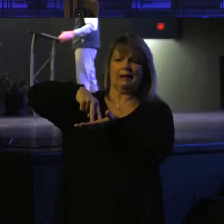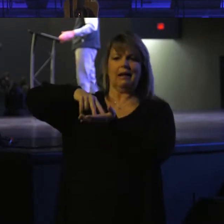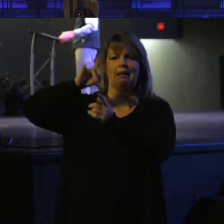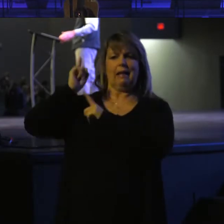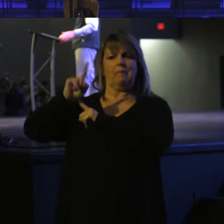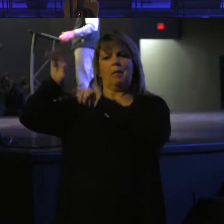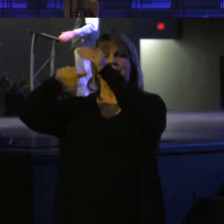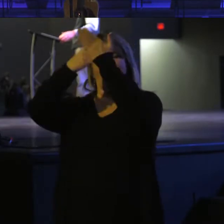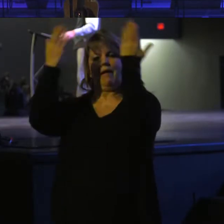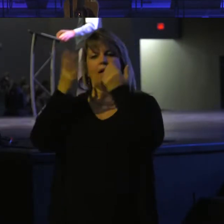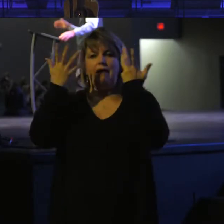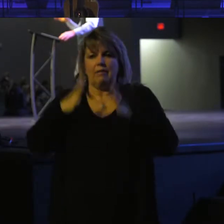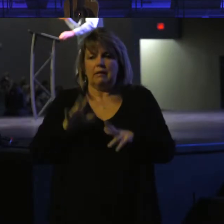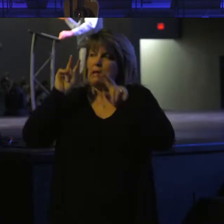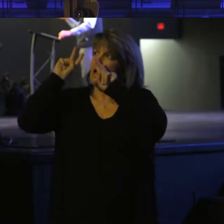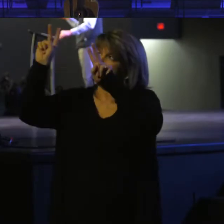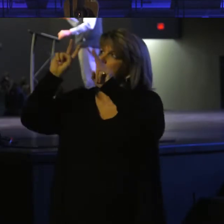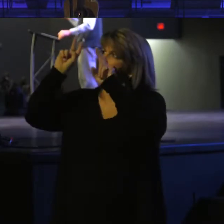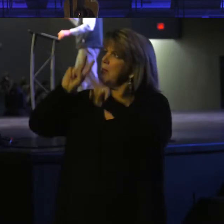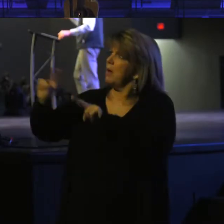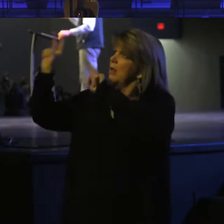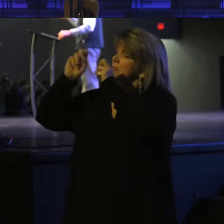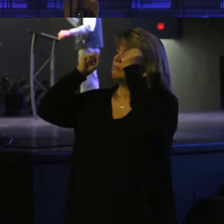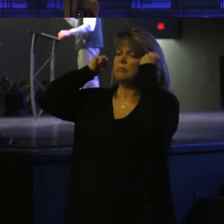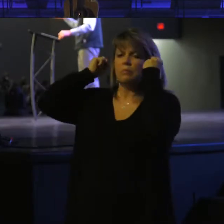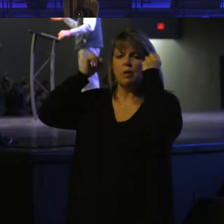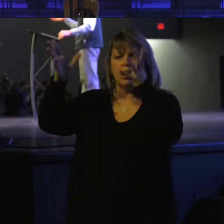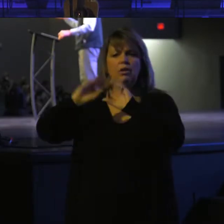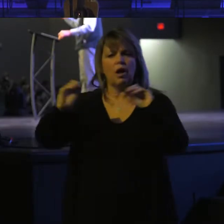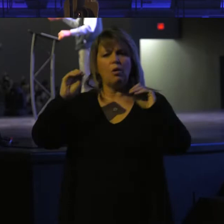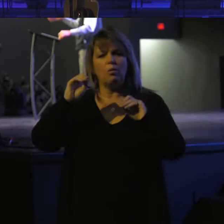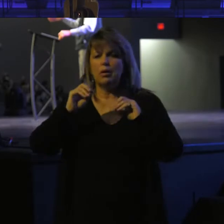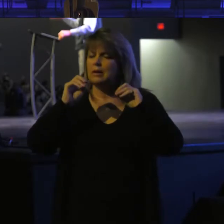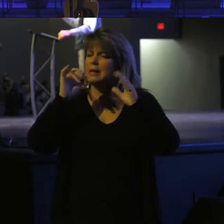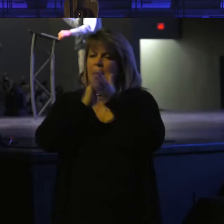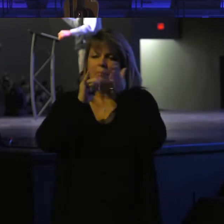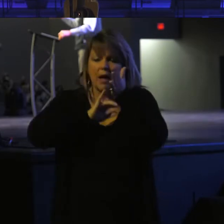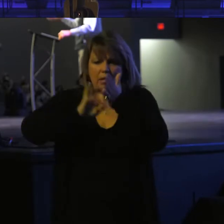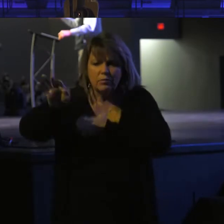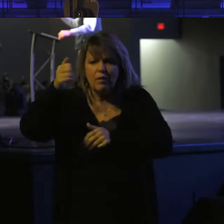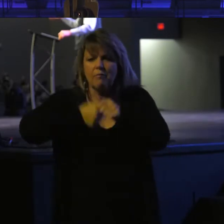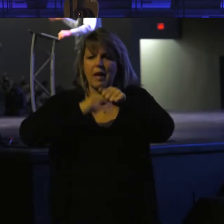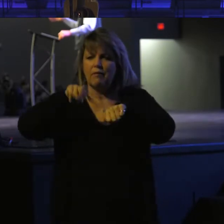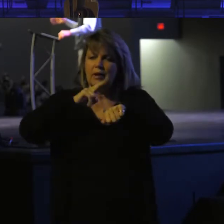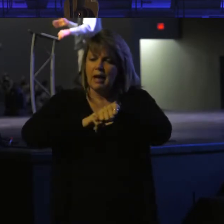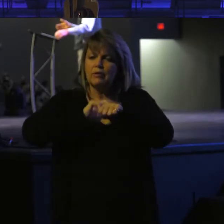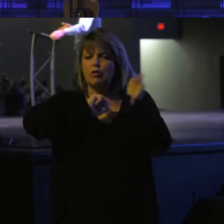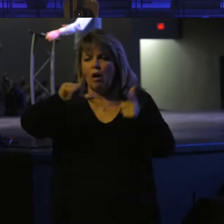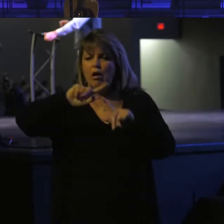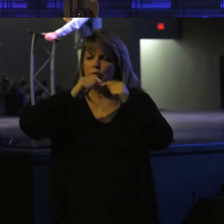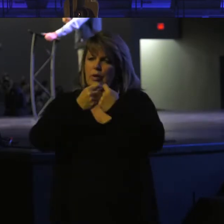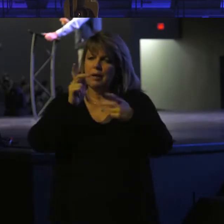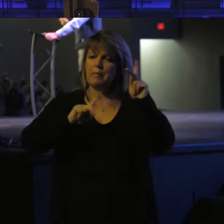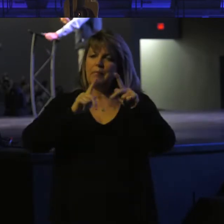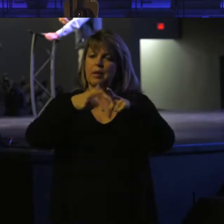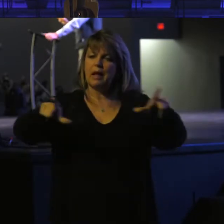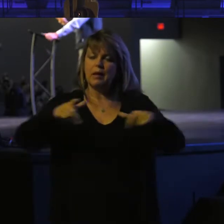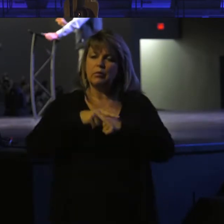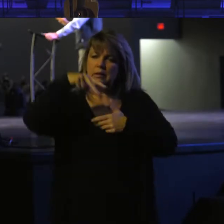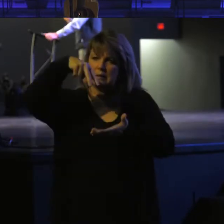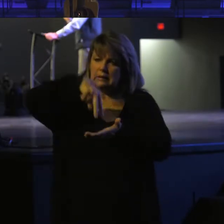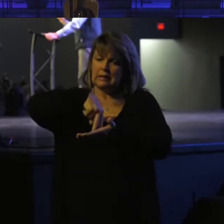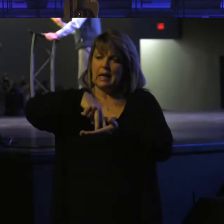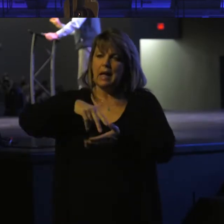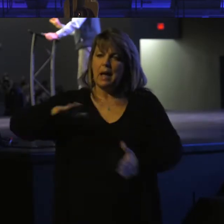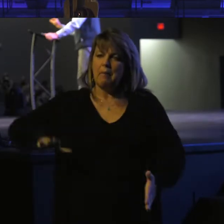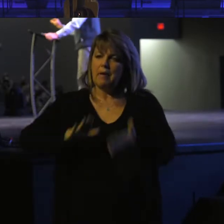in heaven. He says, after this, I looked and behold a great multitude that no one could number from every nation, all tribes and peoples and languages standing, listen to